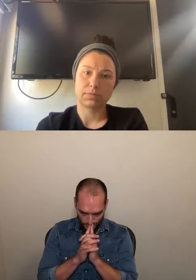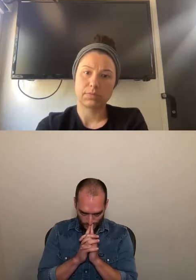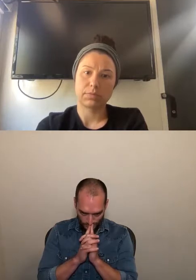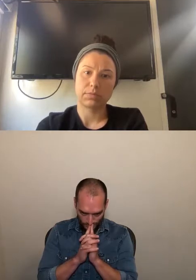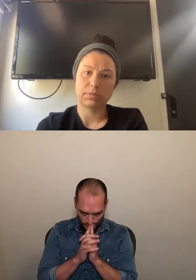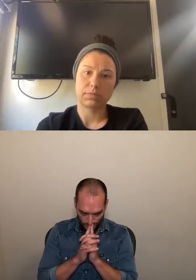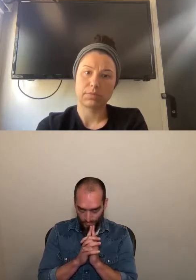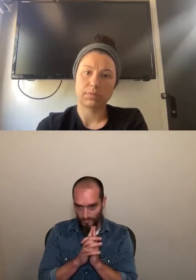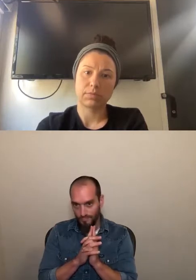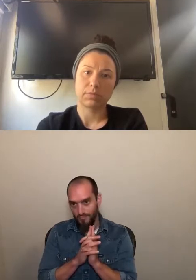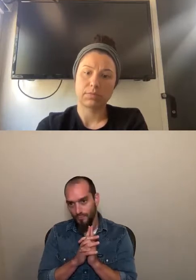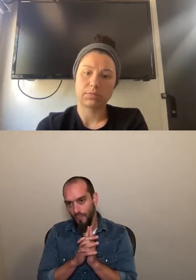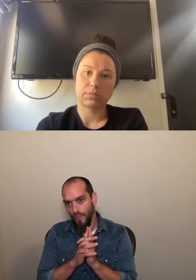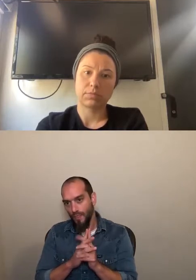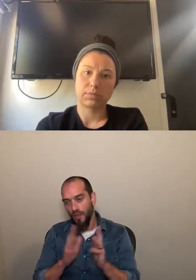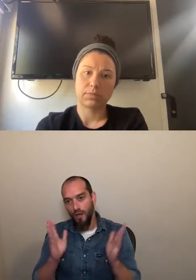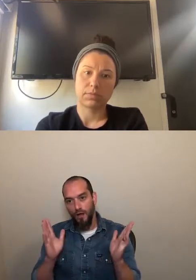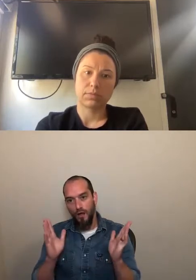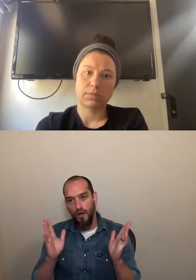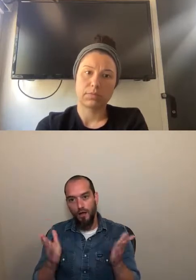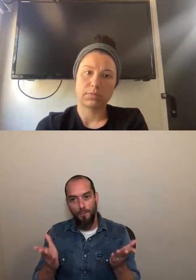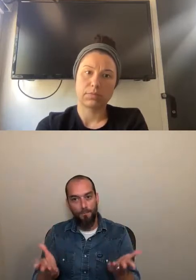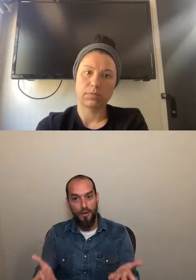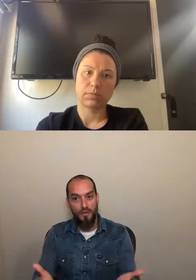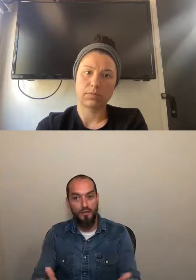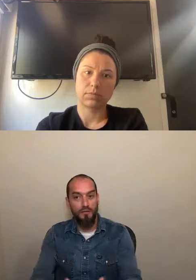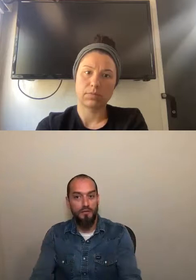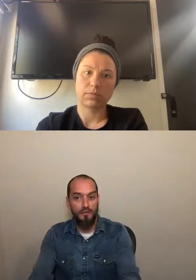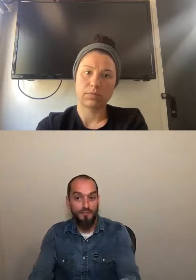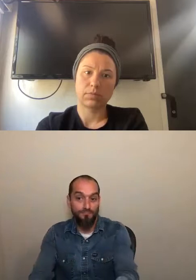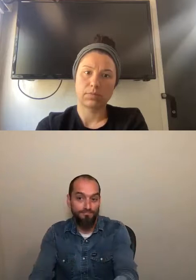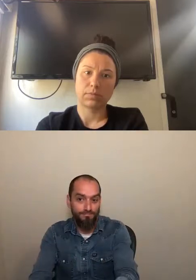minds, that shuts them off to this. Money.